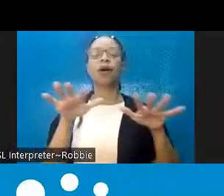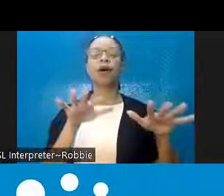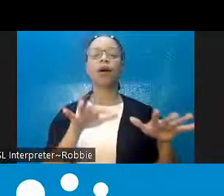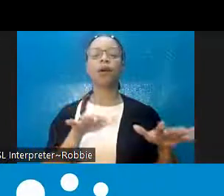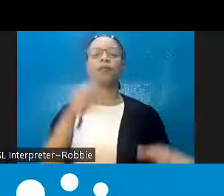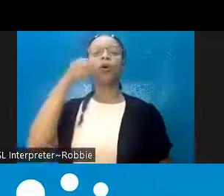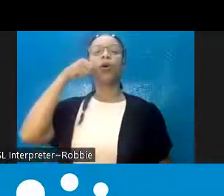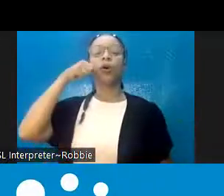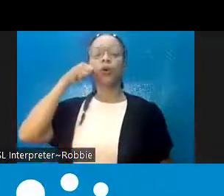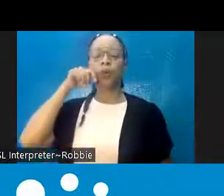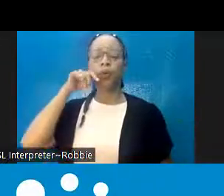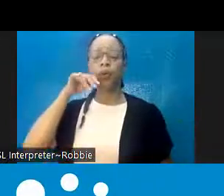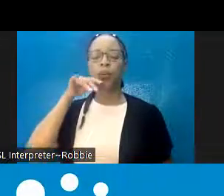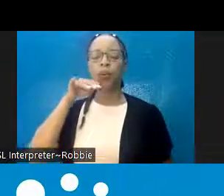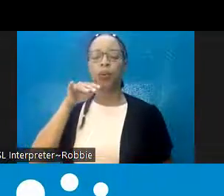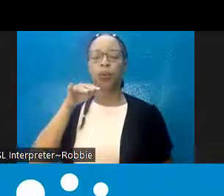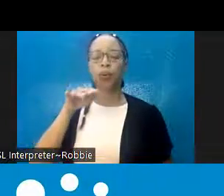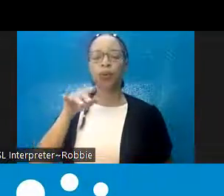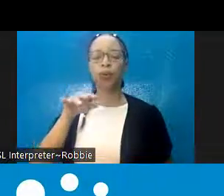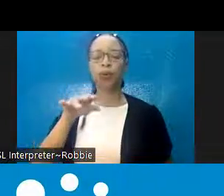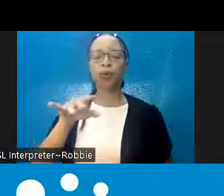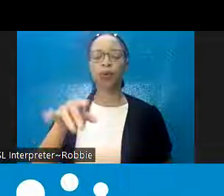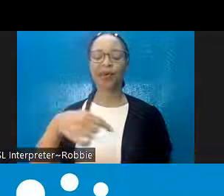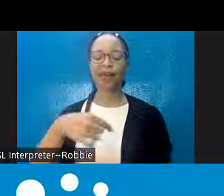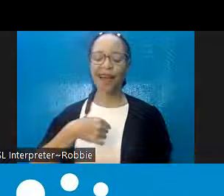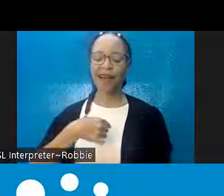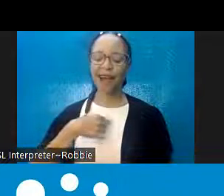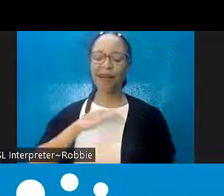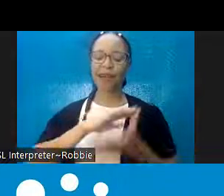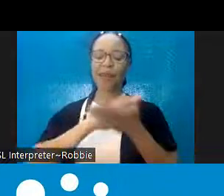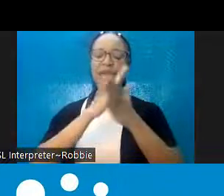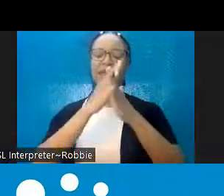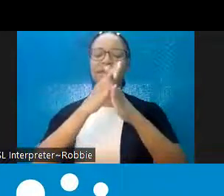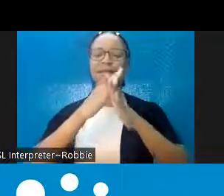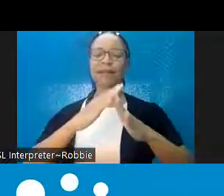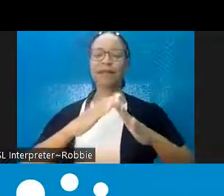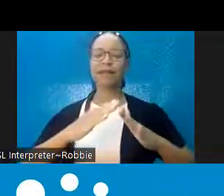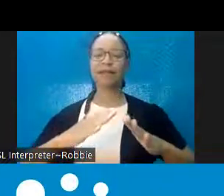Breathing out, I'm at peace.